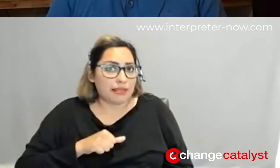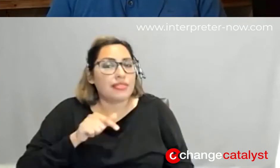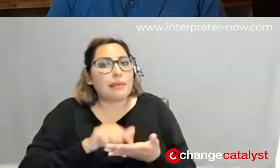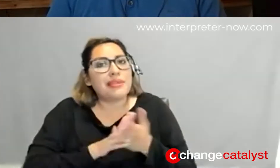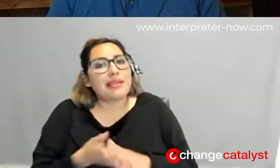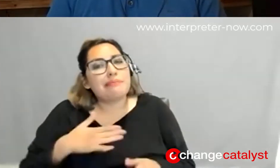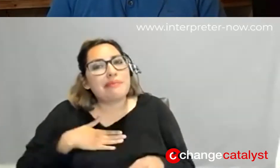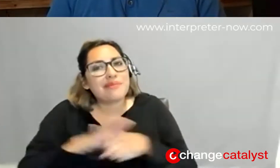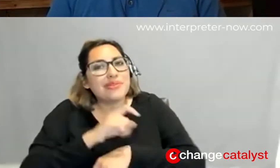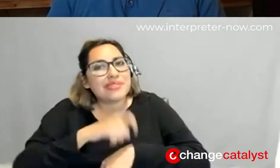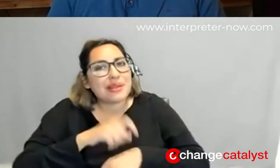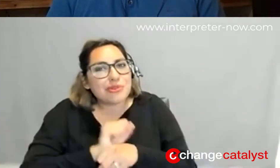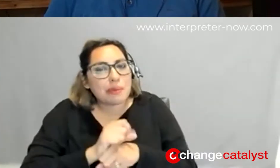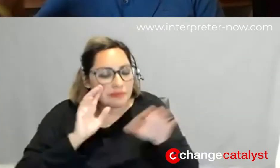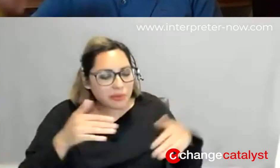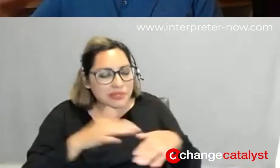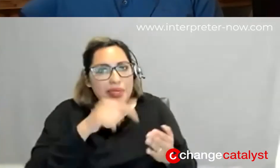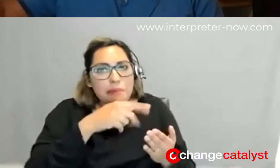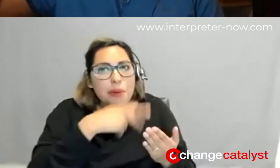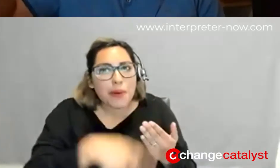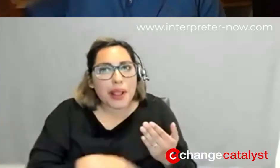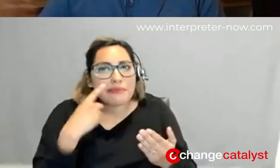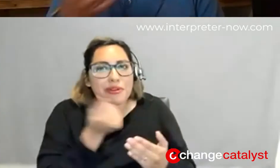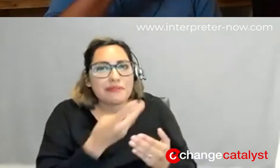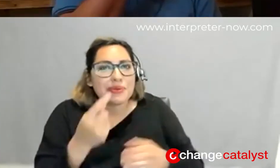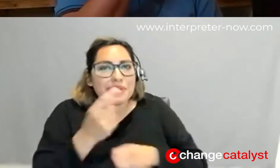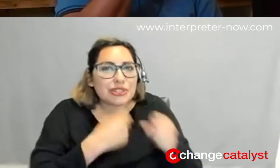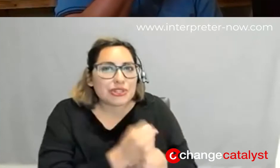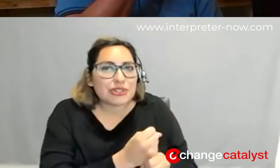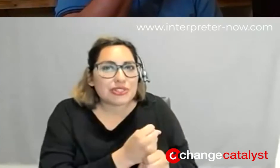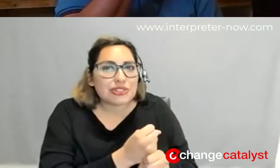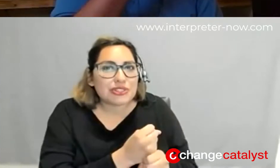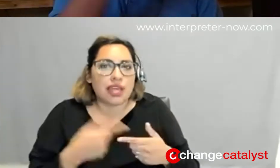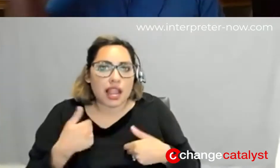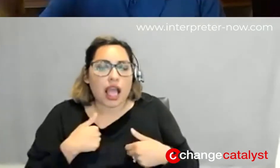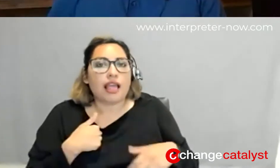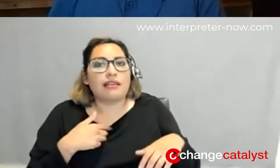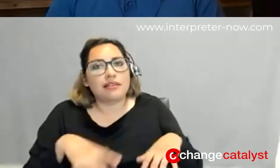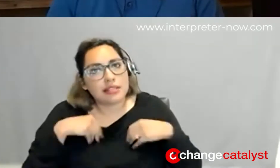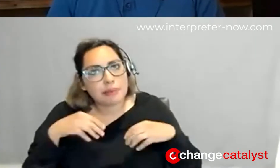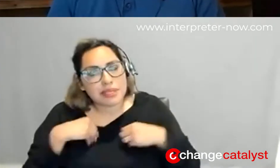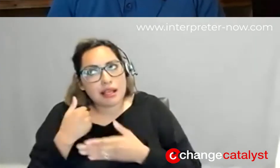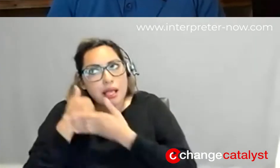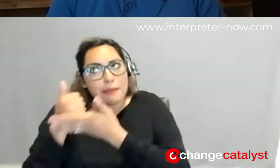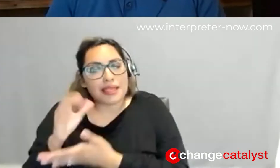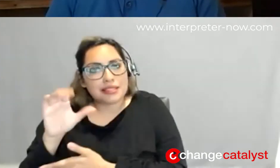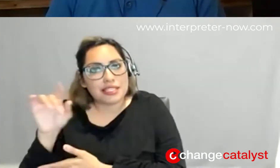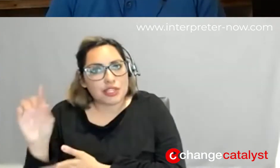full-time job for a couple of years. And then I took up these duties of helping our CTO be the